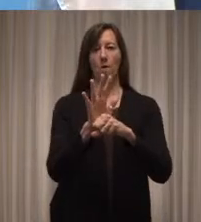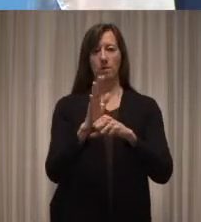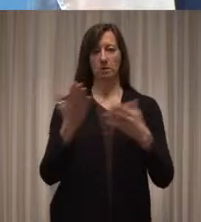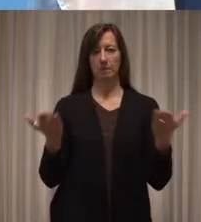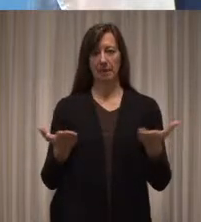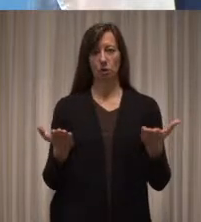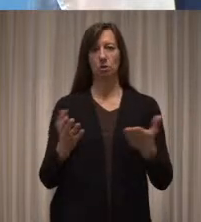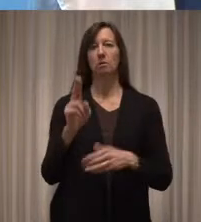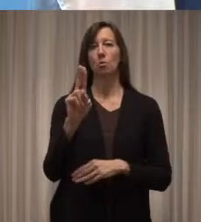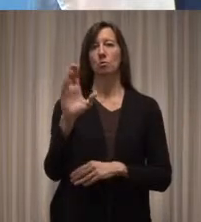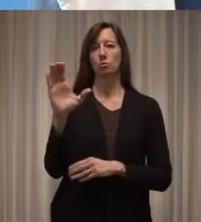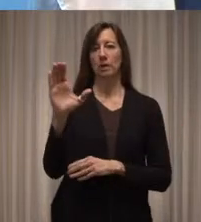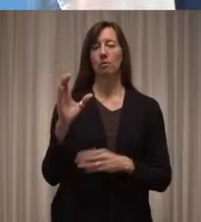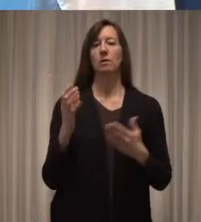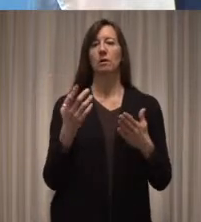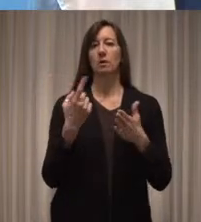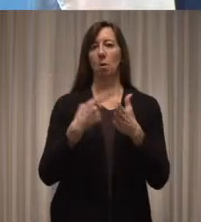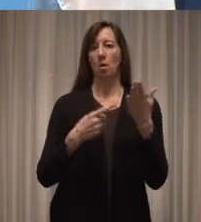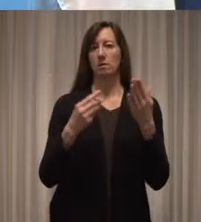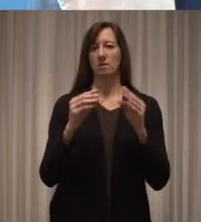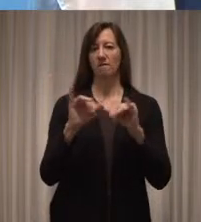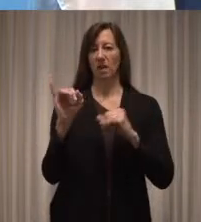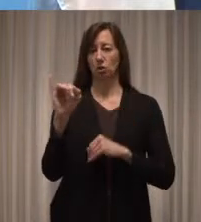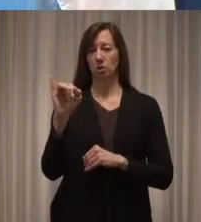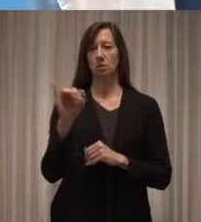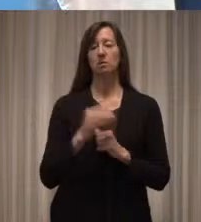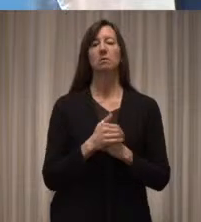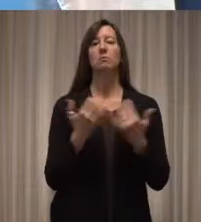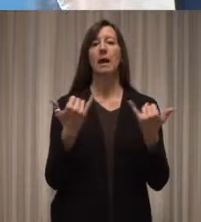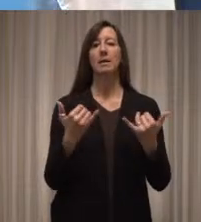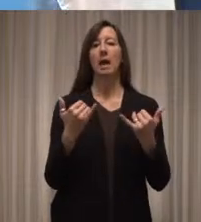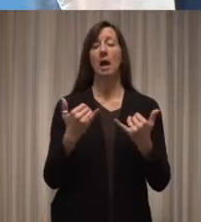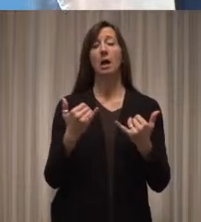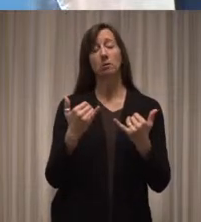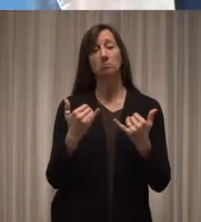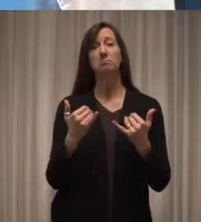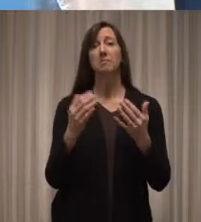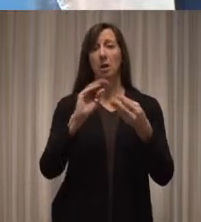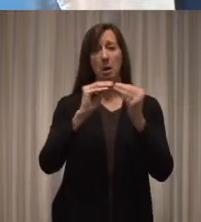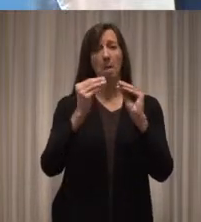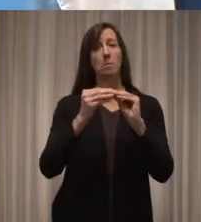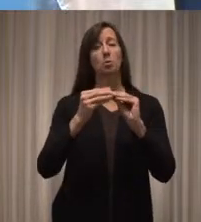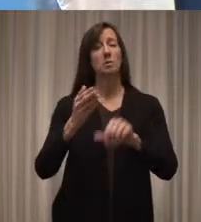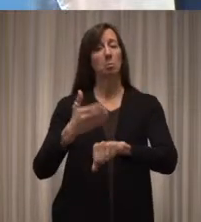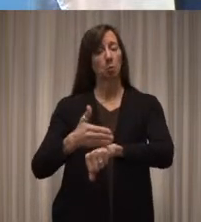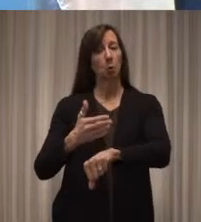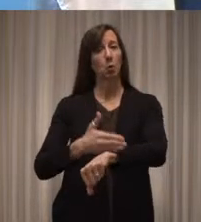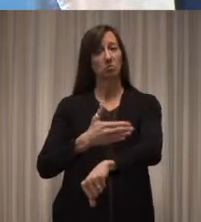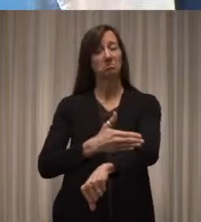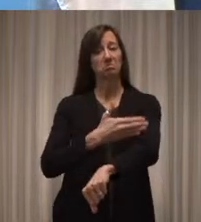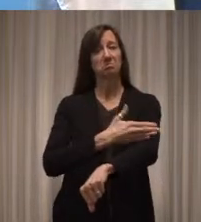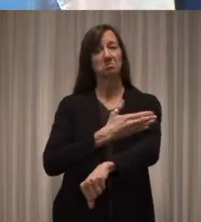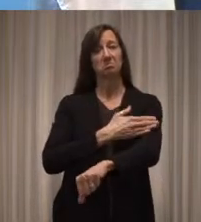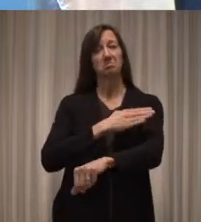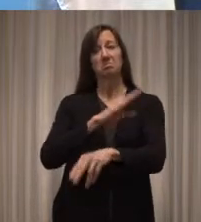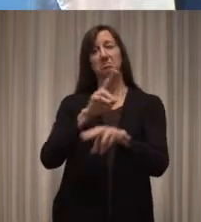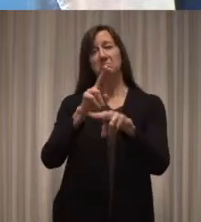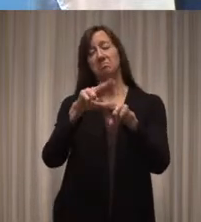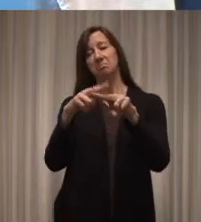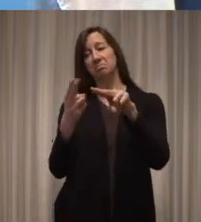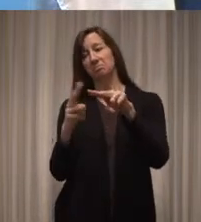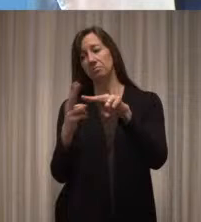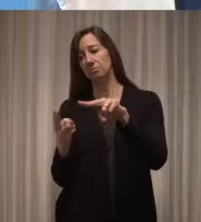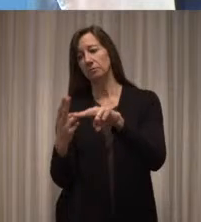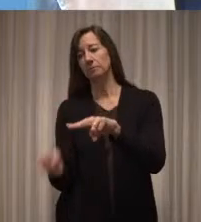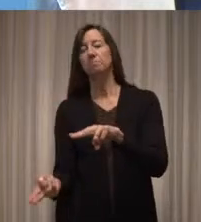and so on. Right now at the top level, the numbers continue to improve, and we continue to feel that we're on the beginning